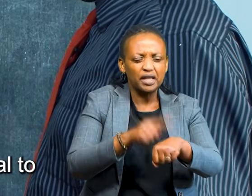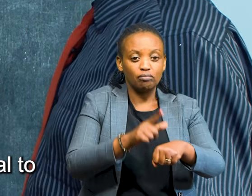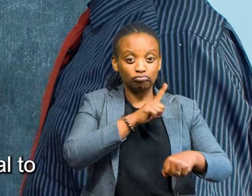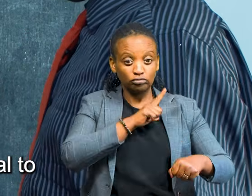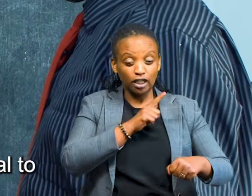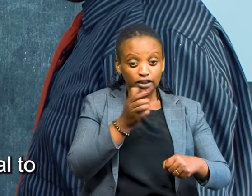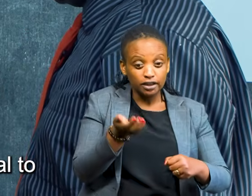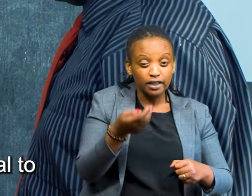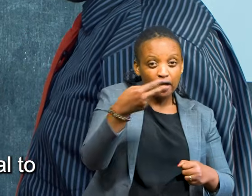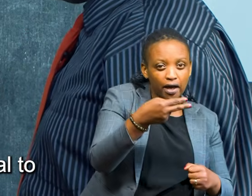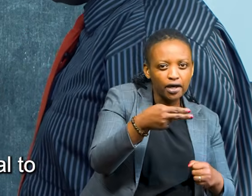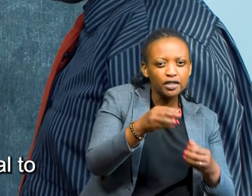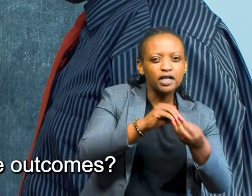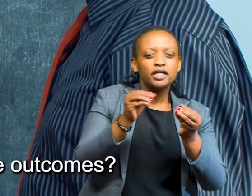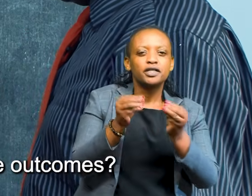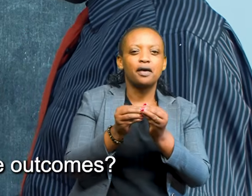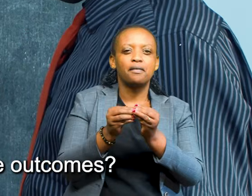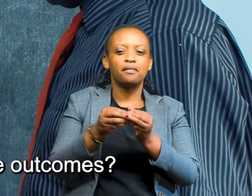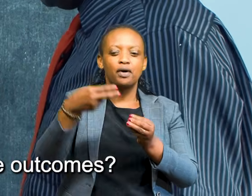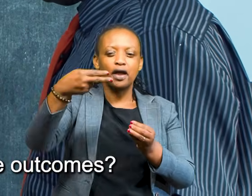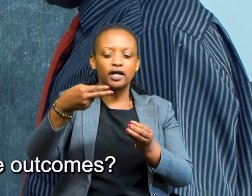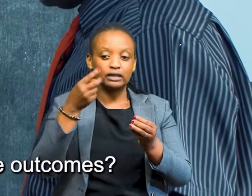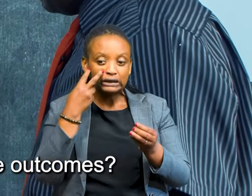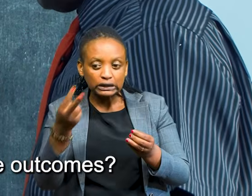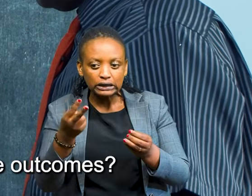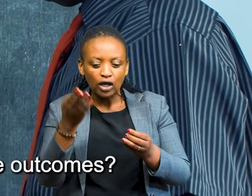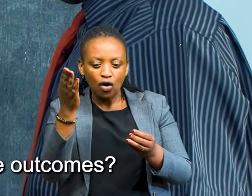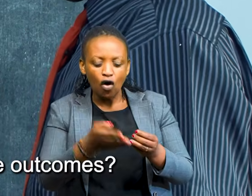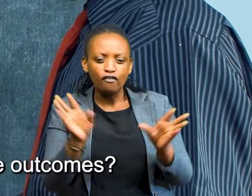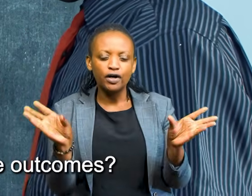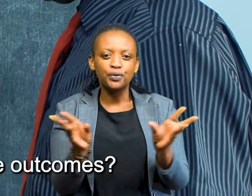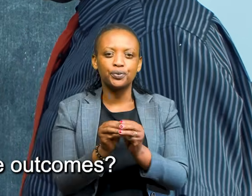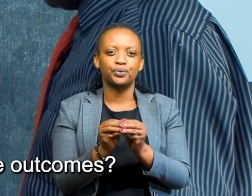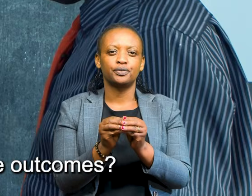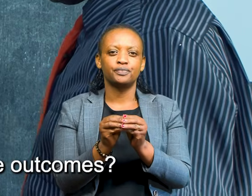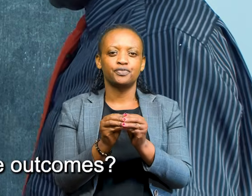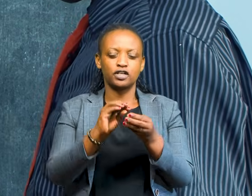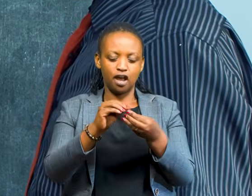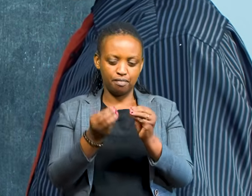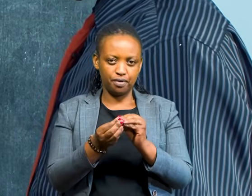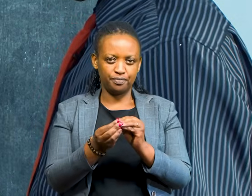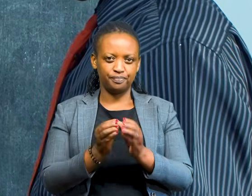the chances of getting a head is equal to number of heads observed over total possible